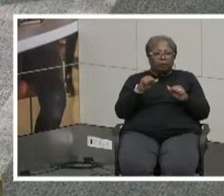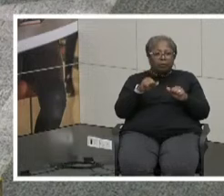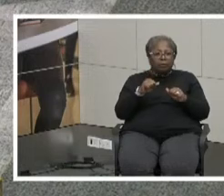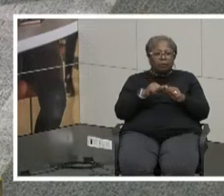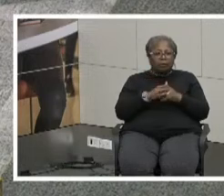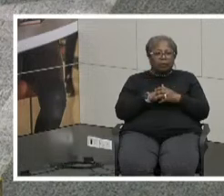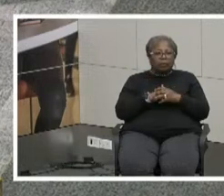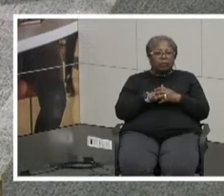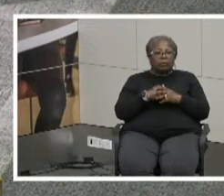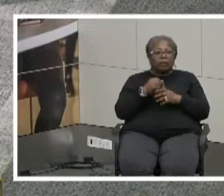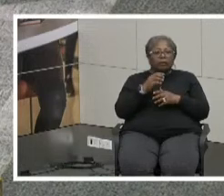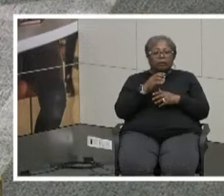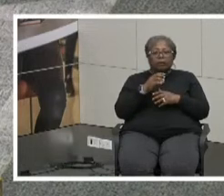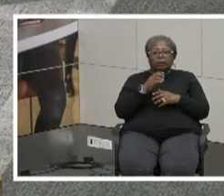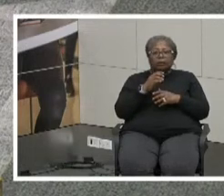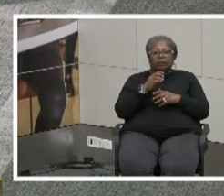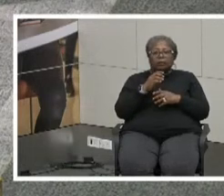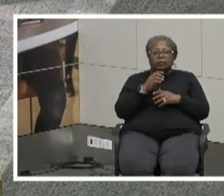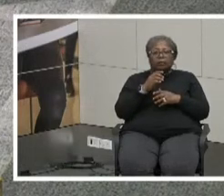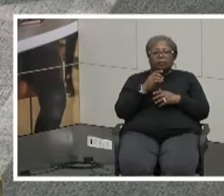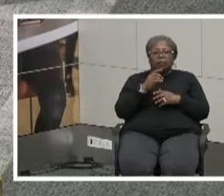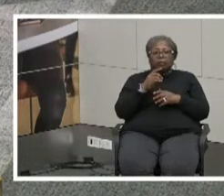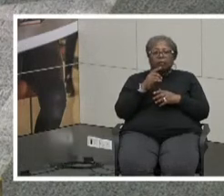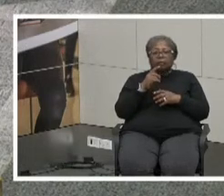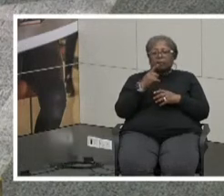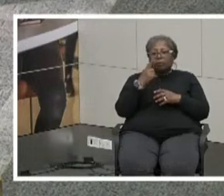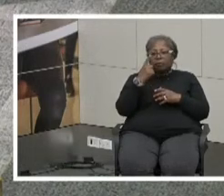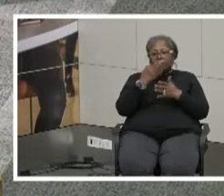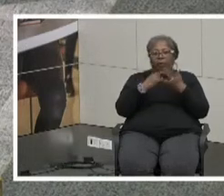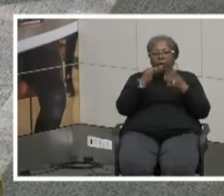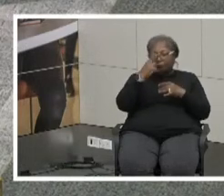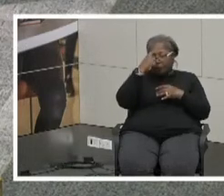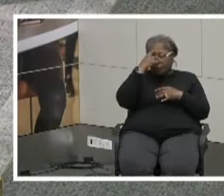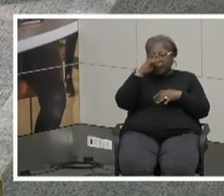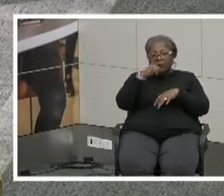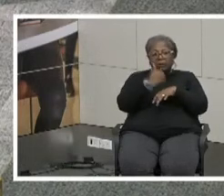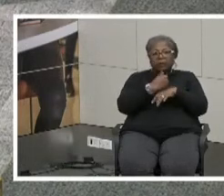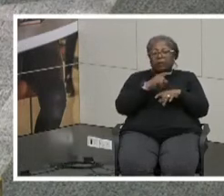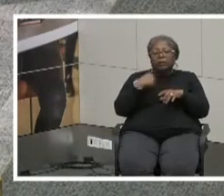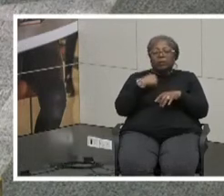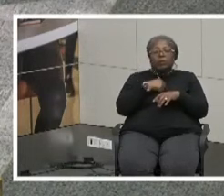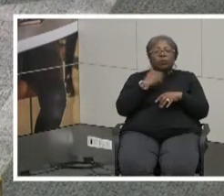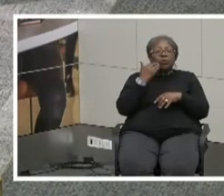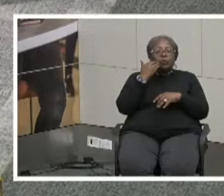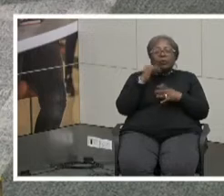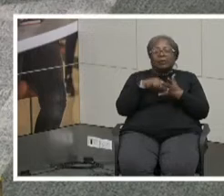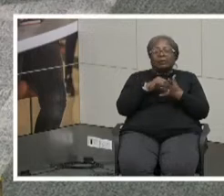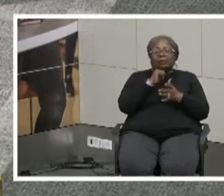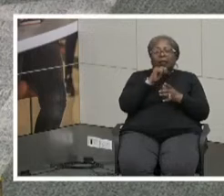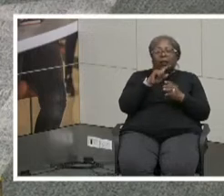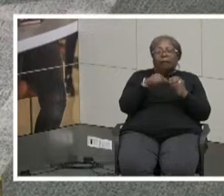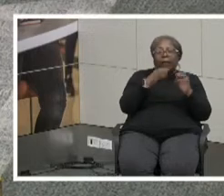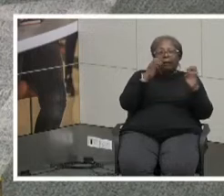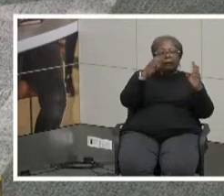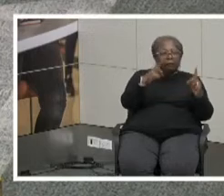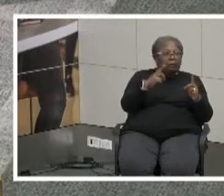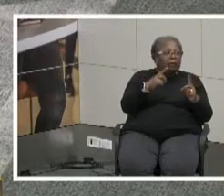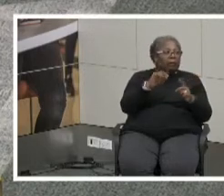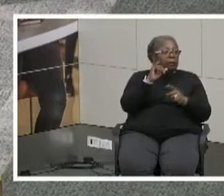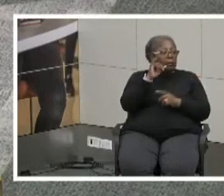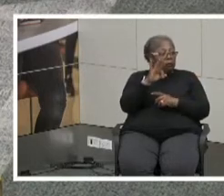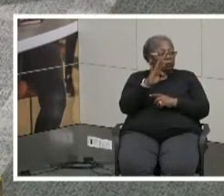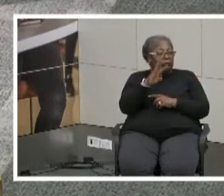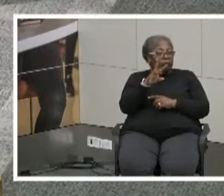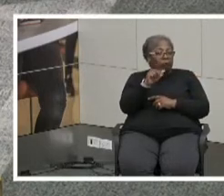potential atrophy is antha to their mindset but we all know this is not about education if it